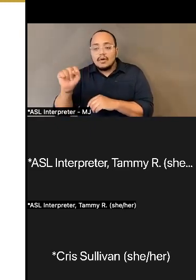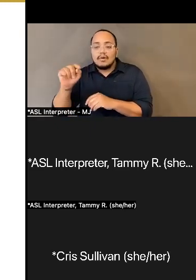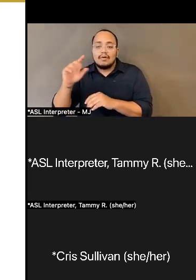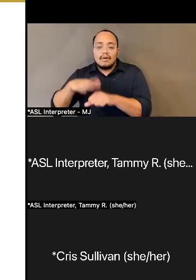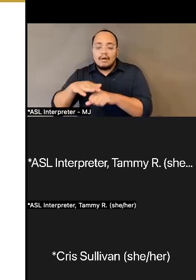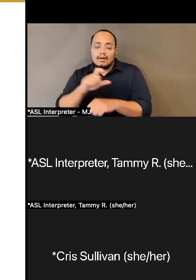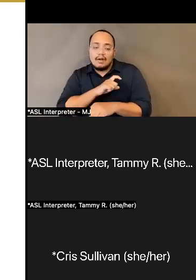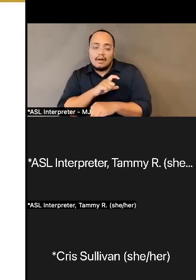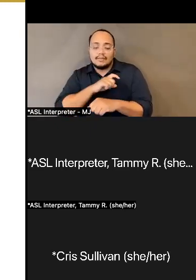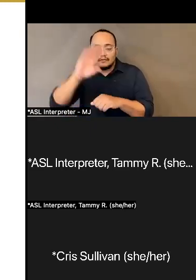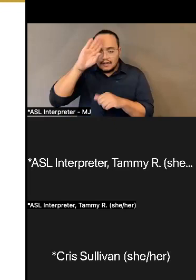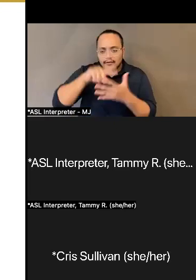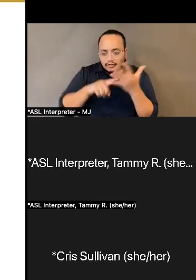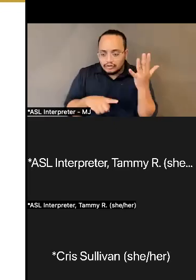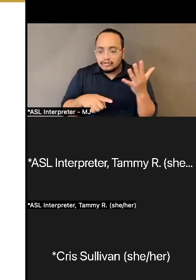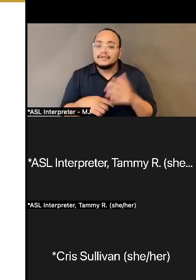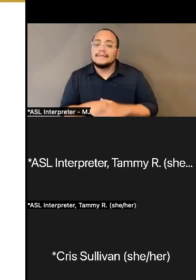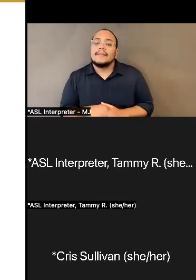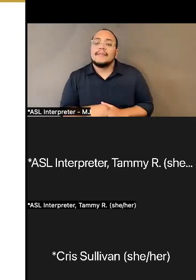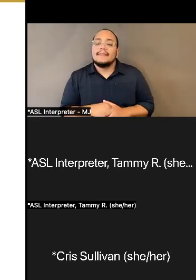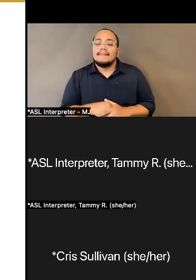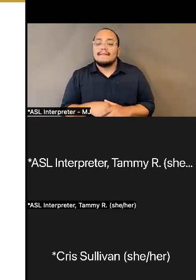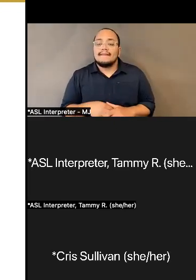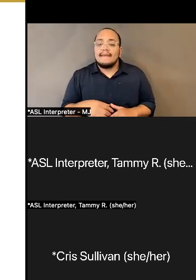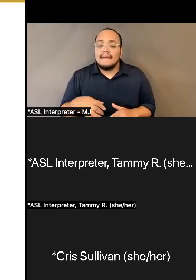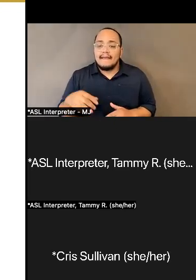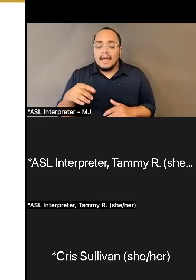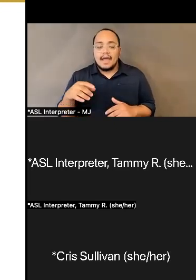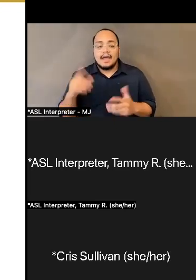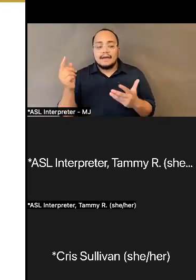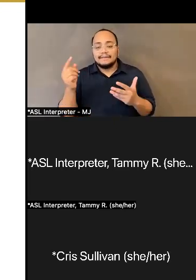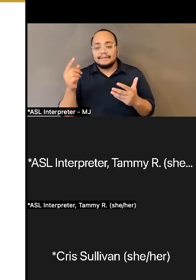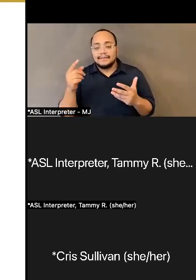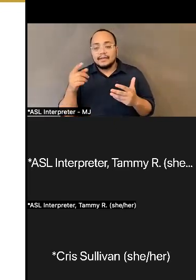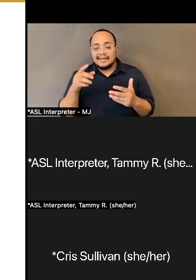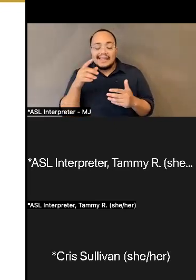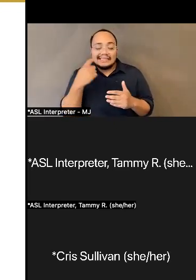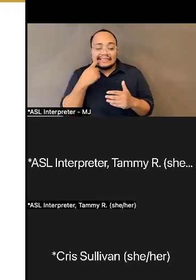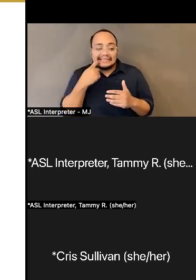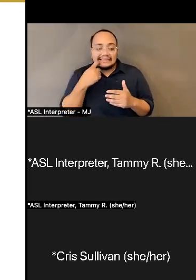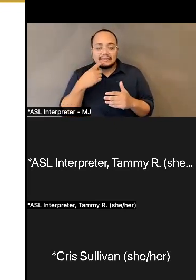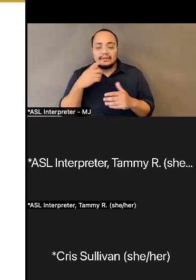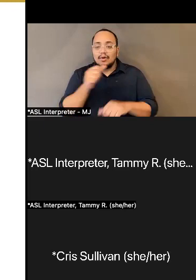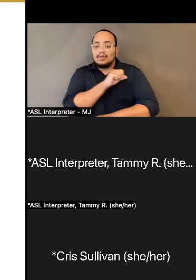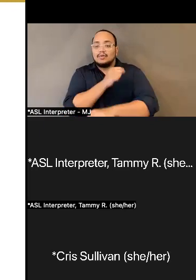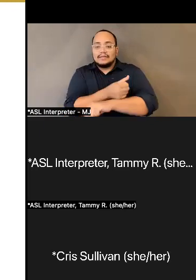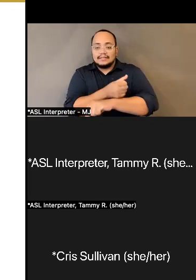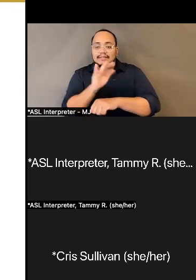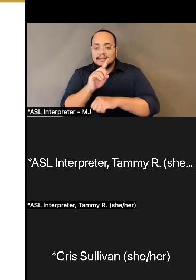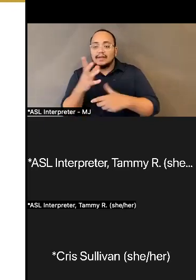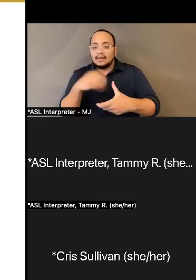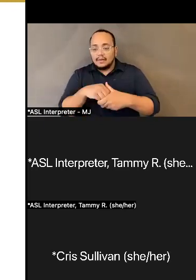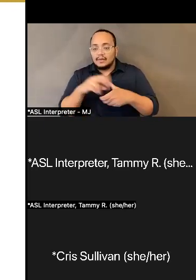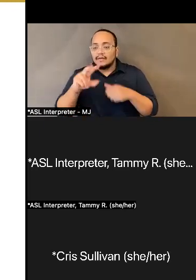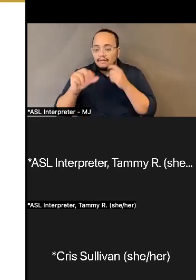violence occurring. And some of that, for the most part, was addressed in this most recent reauthorization of the Violence